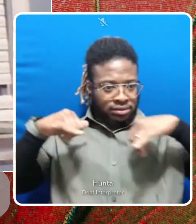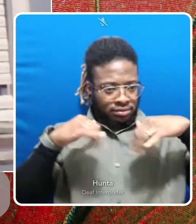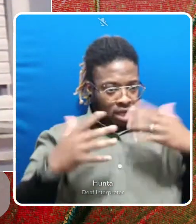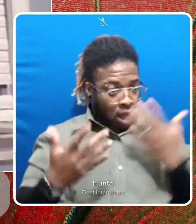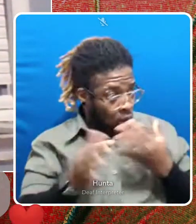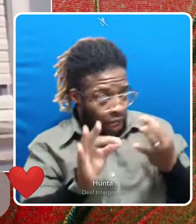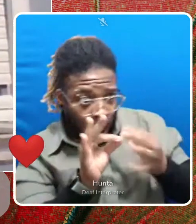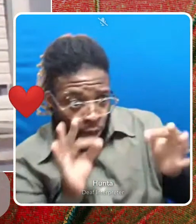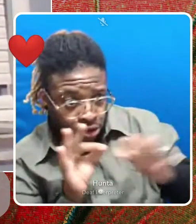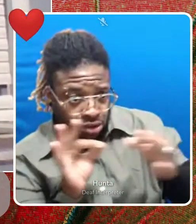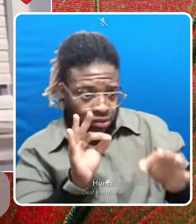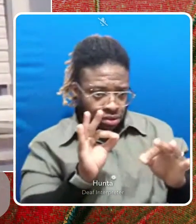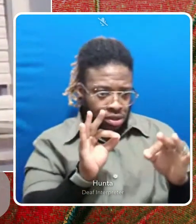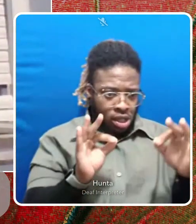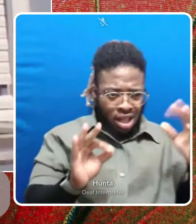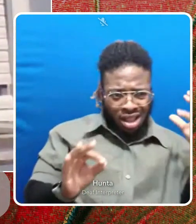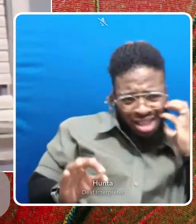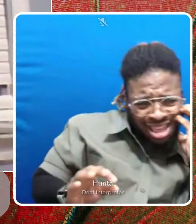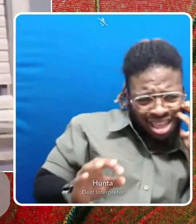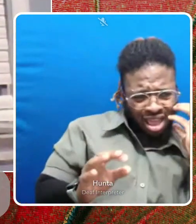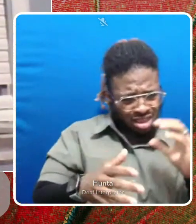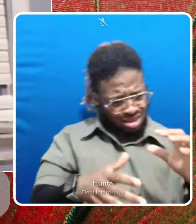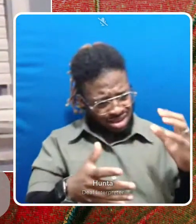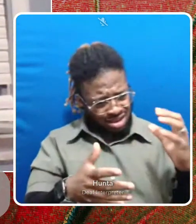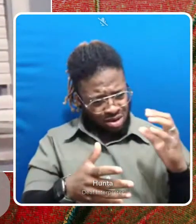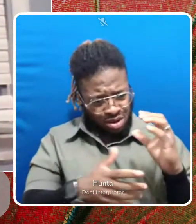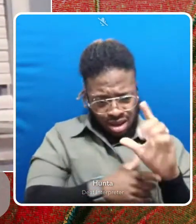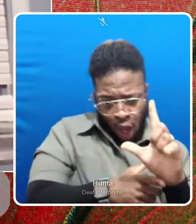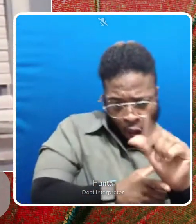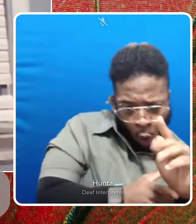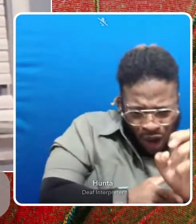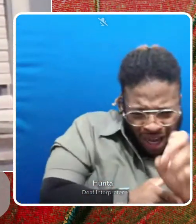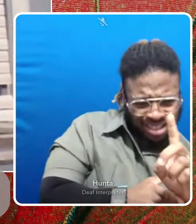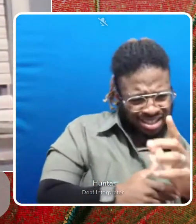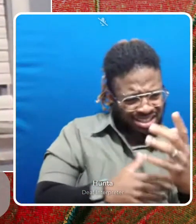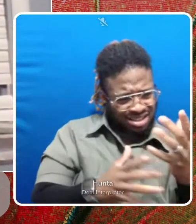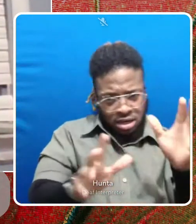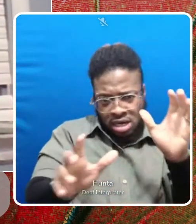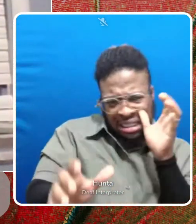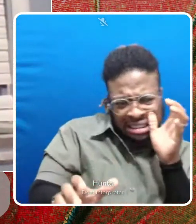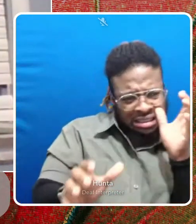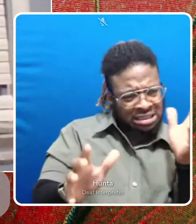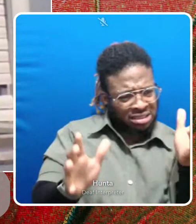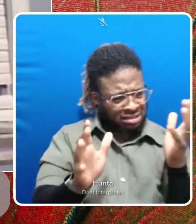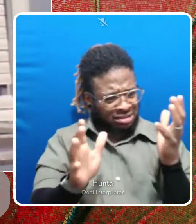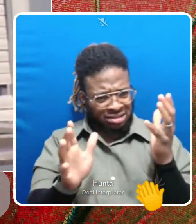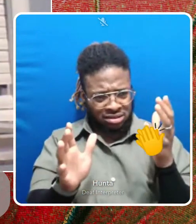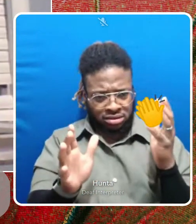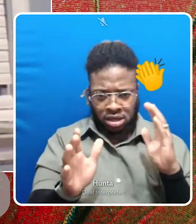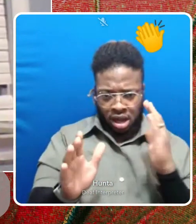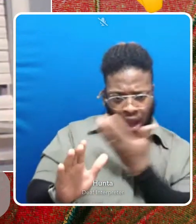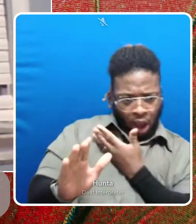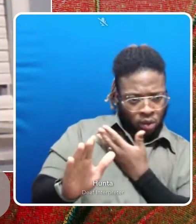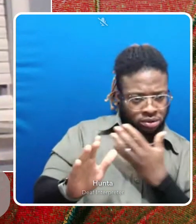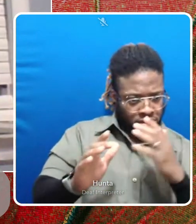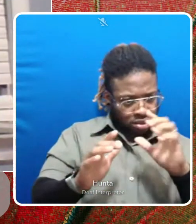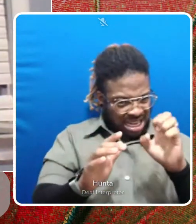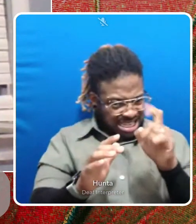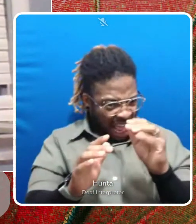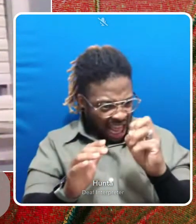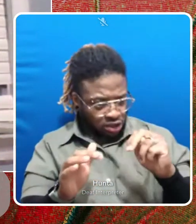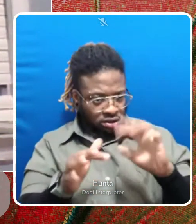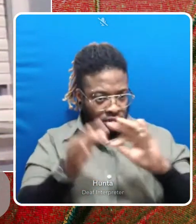the little lamox who can't listen and understand the lexicon. So let's dismember the members, disconnect the connection. It